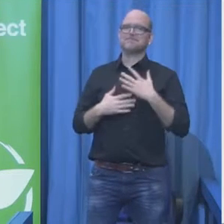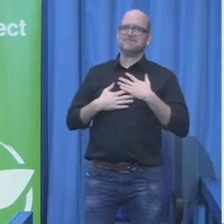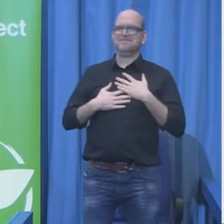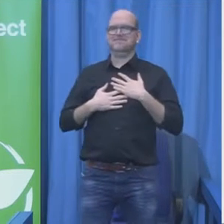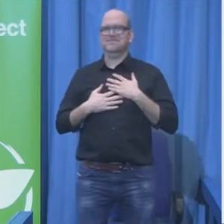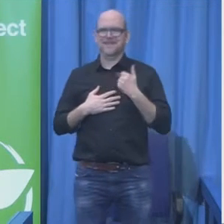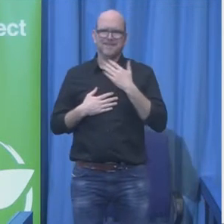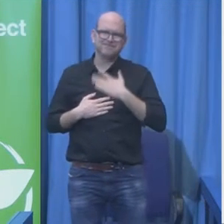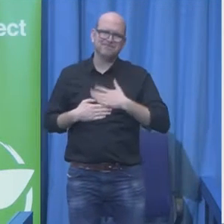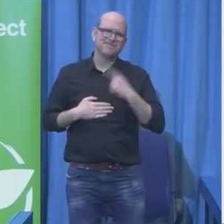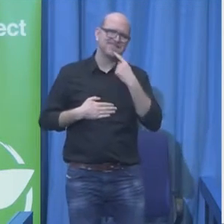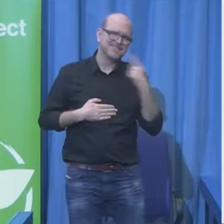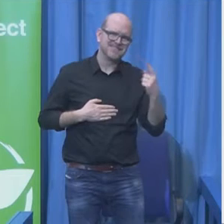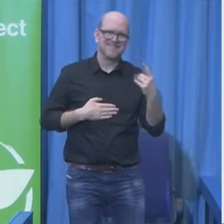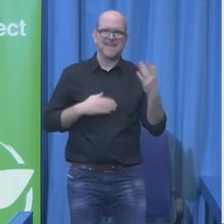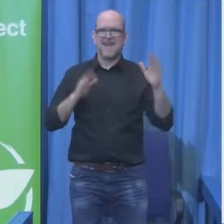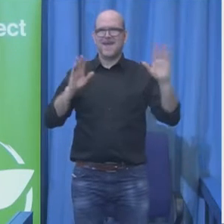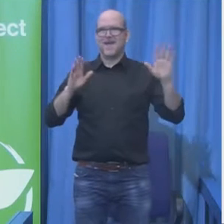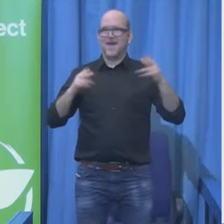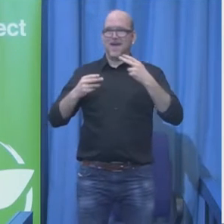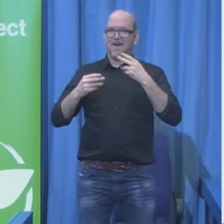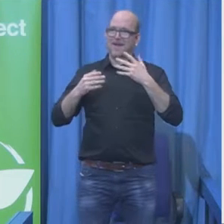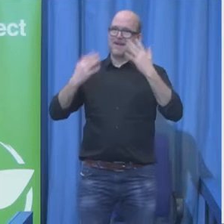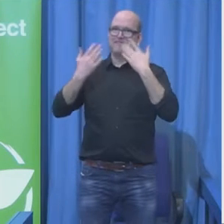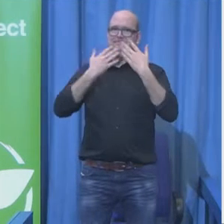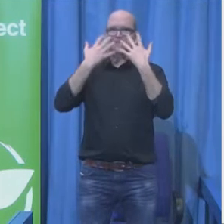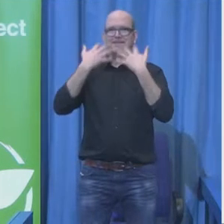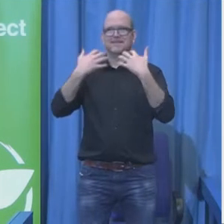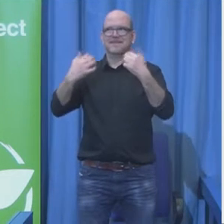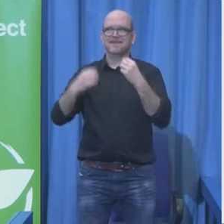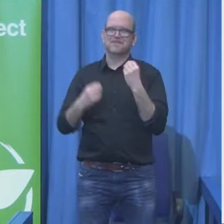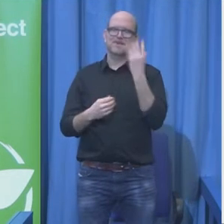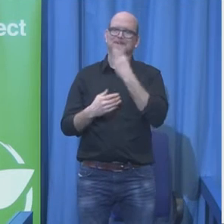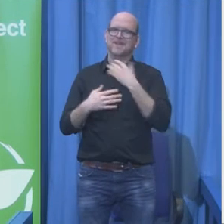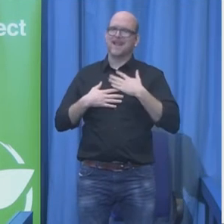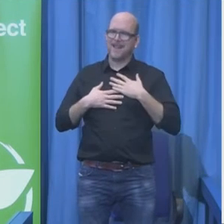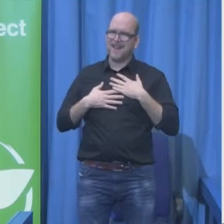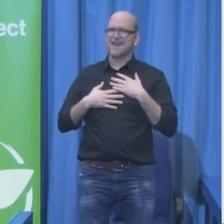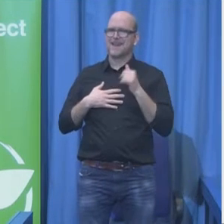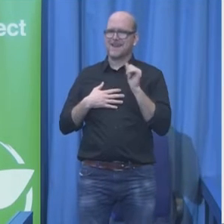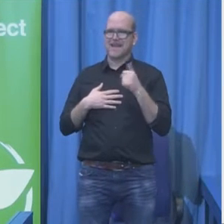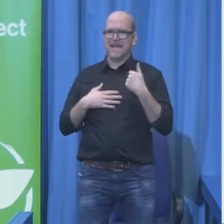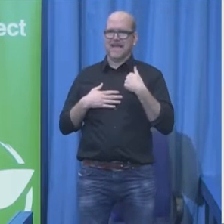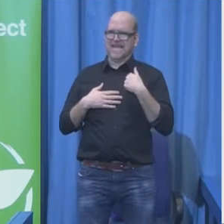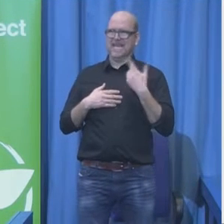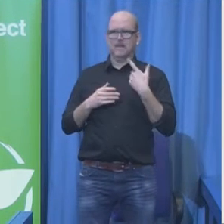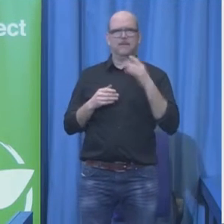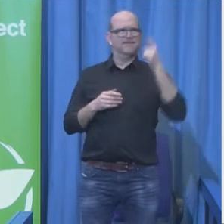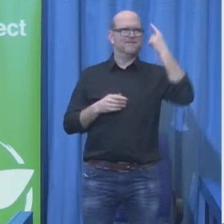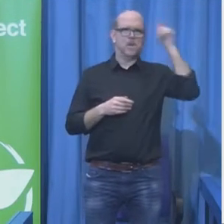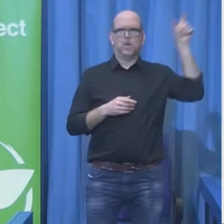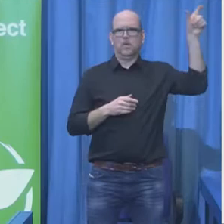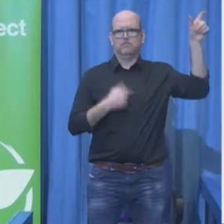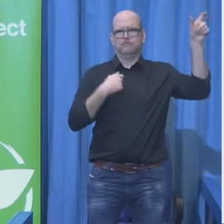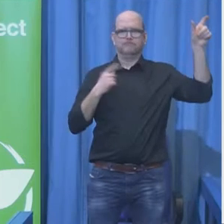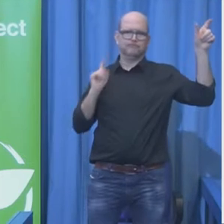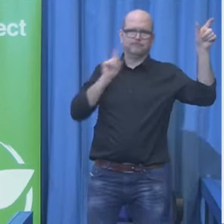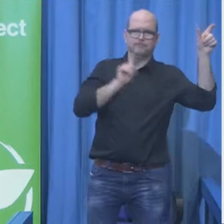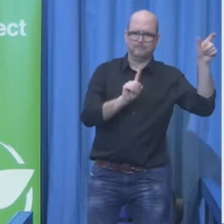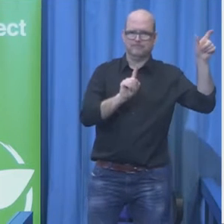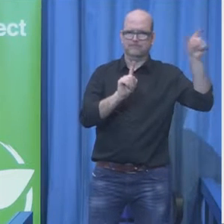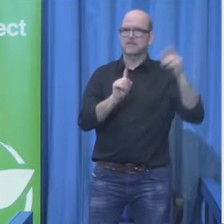to briefly present the Council of Europe's work in the field of the rights of persons with disabilities. If you do not know